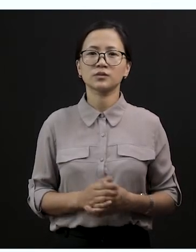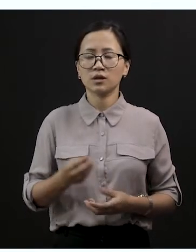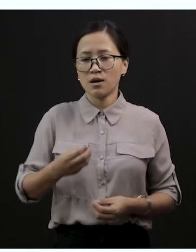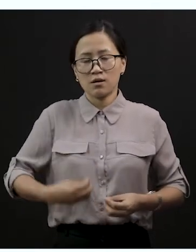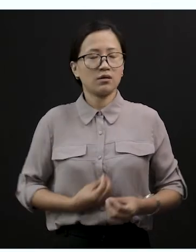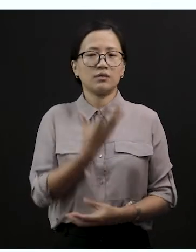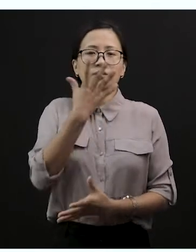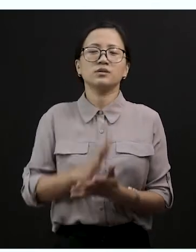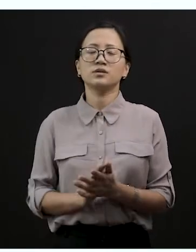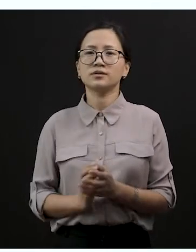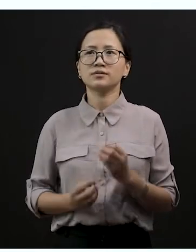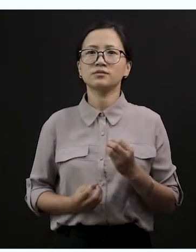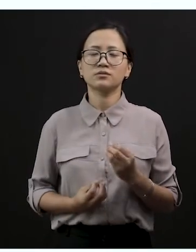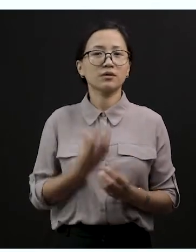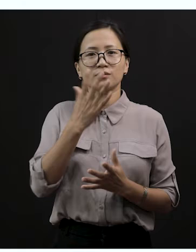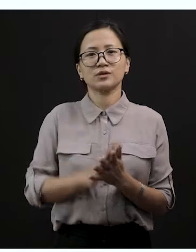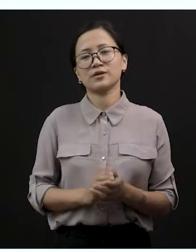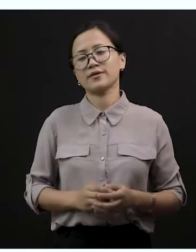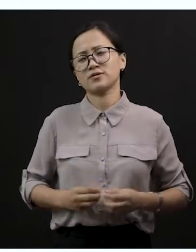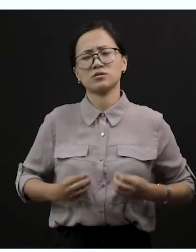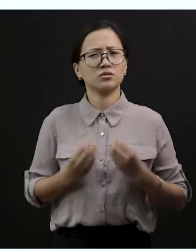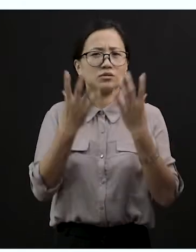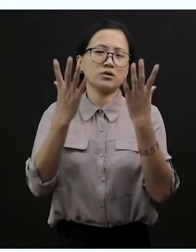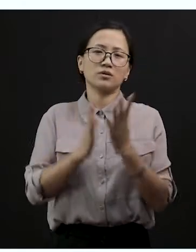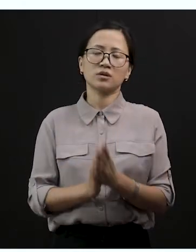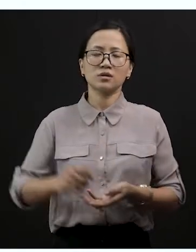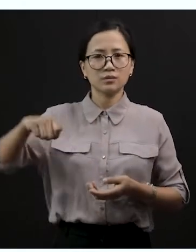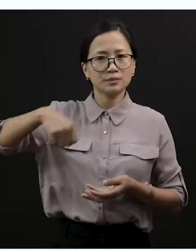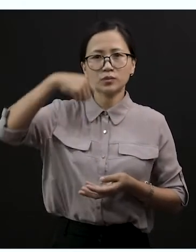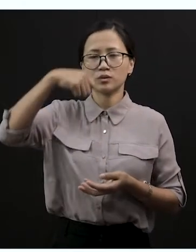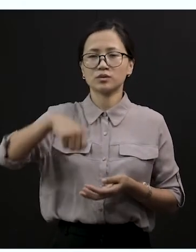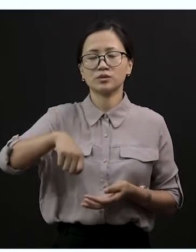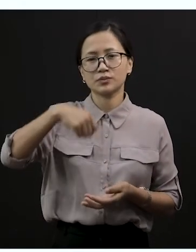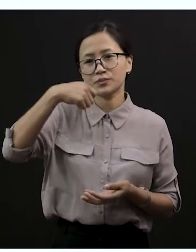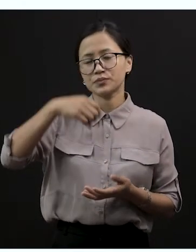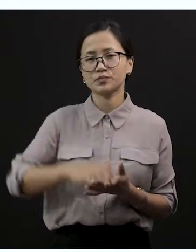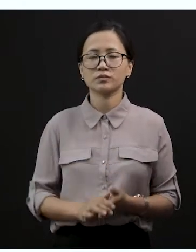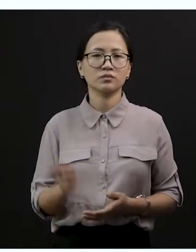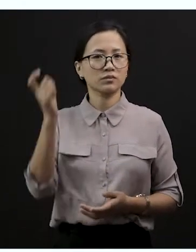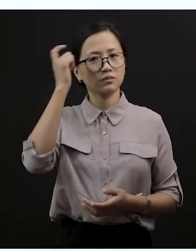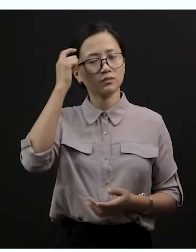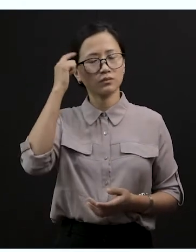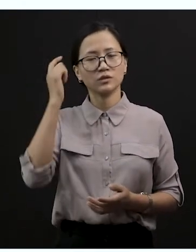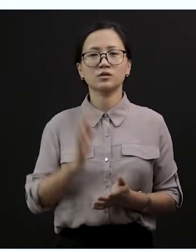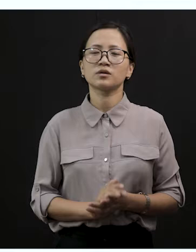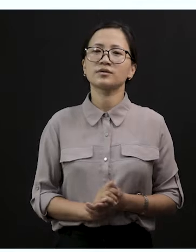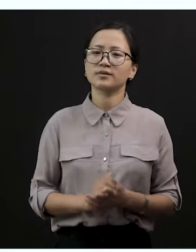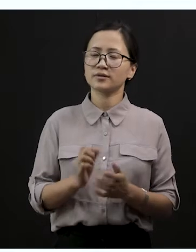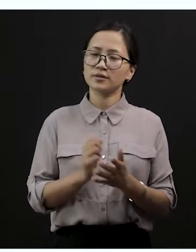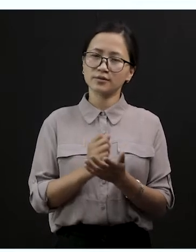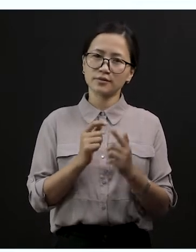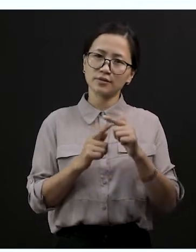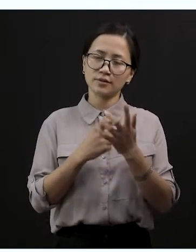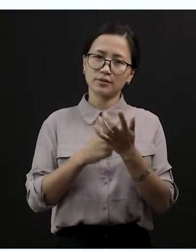happily enjoyed the soup. And now Lima thought that that trick which he